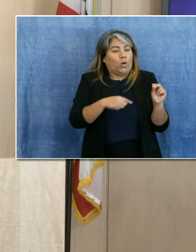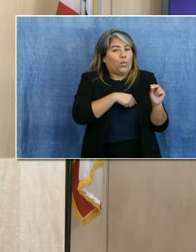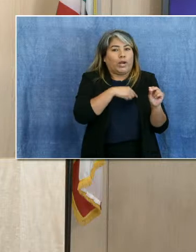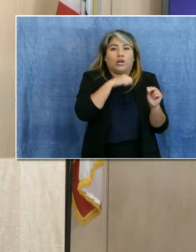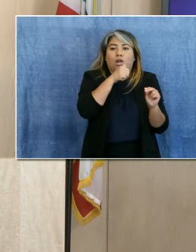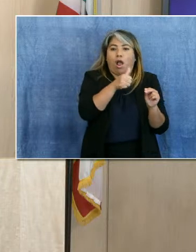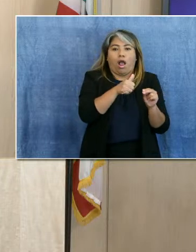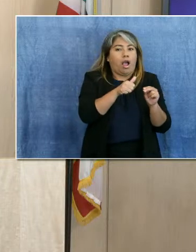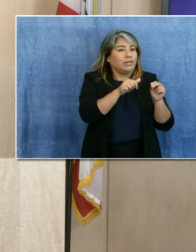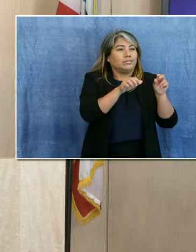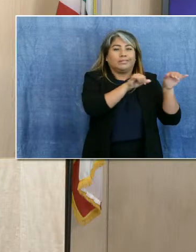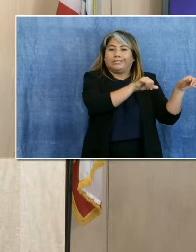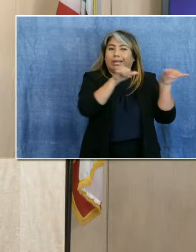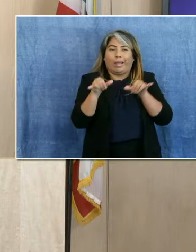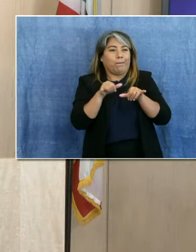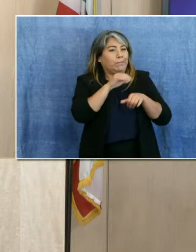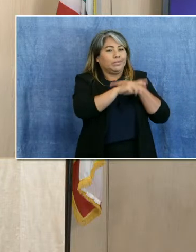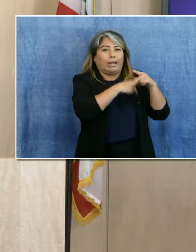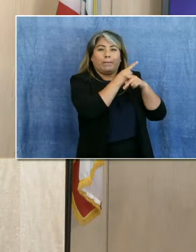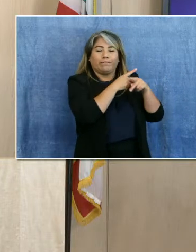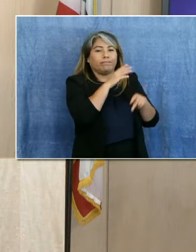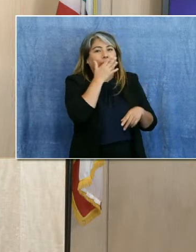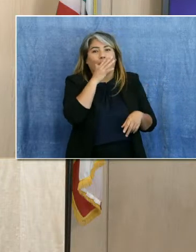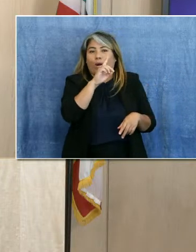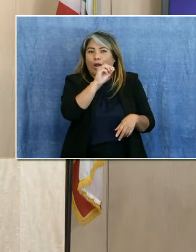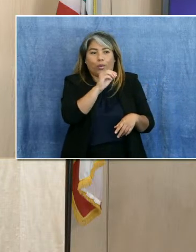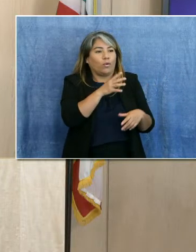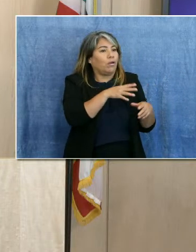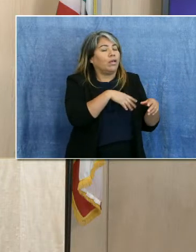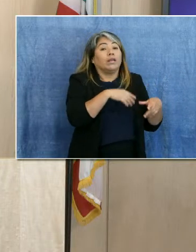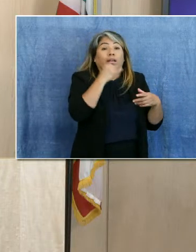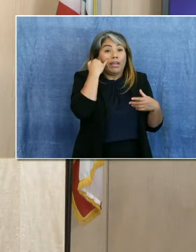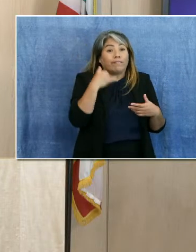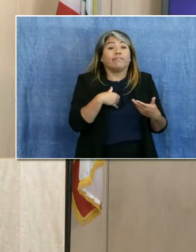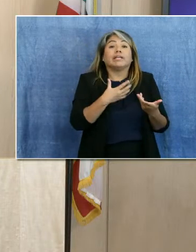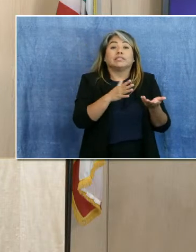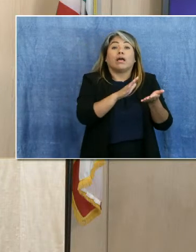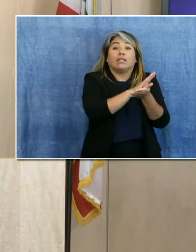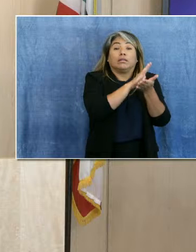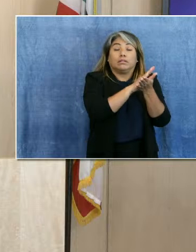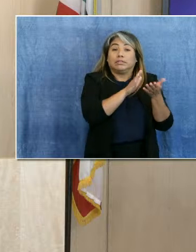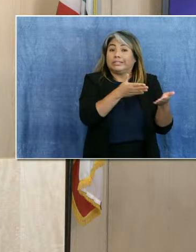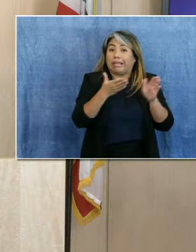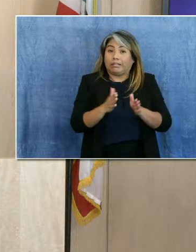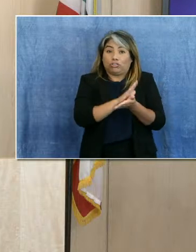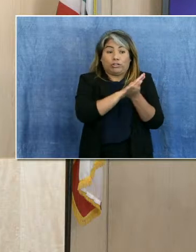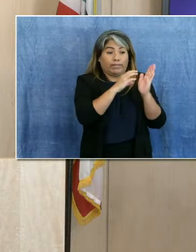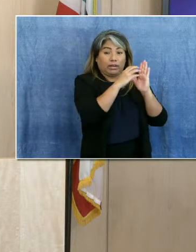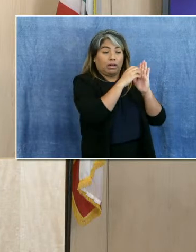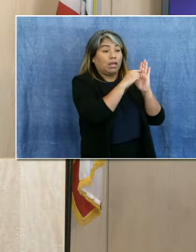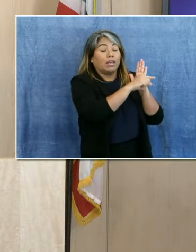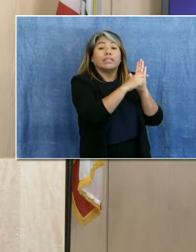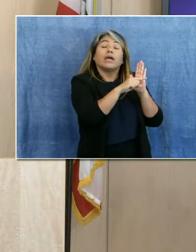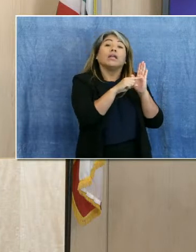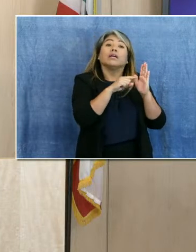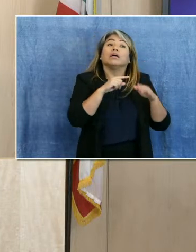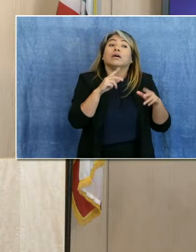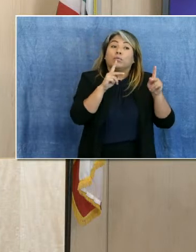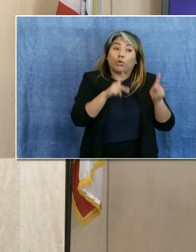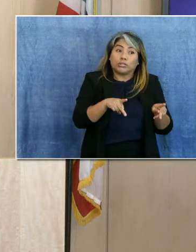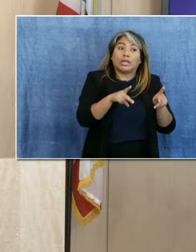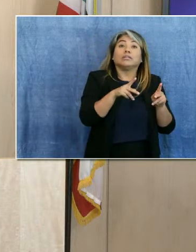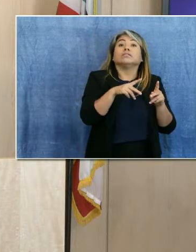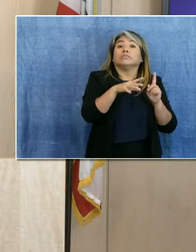splitting types of deaths. If it is on the death certificate, an individual has tested positive, and all of